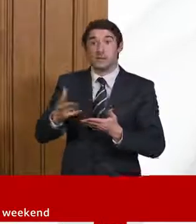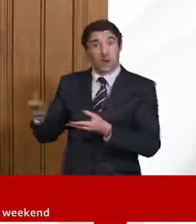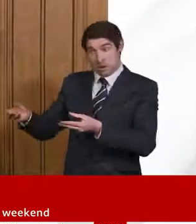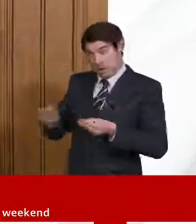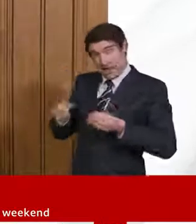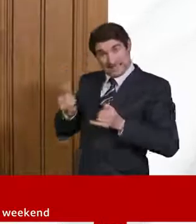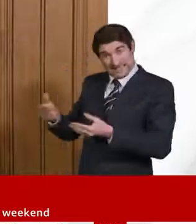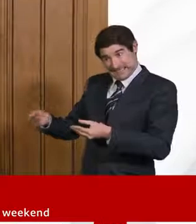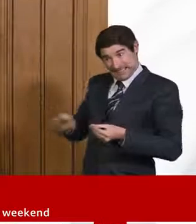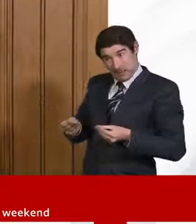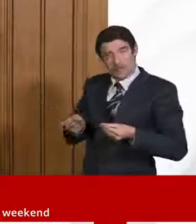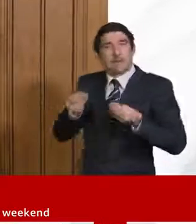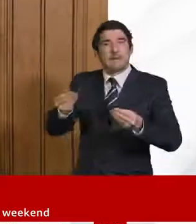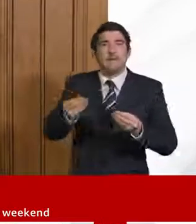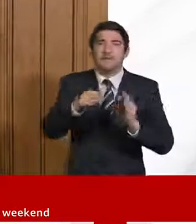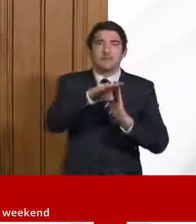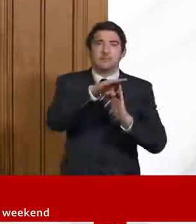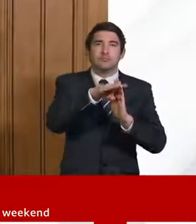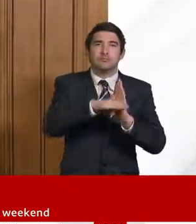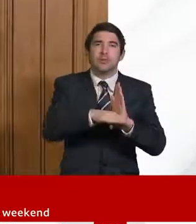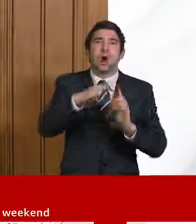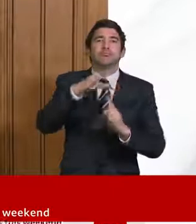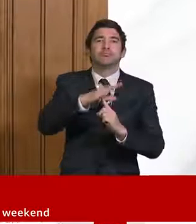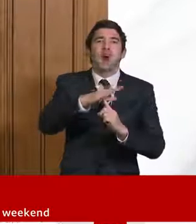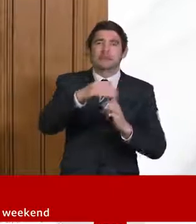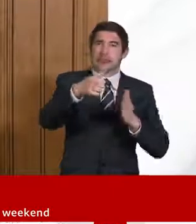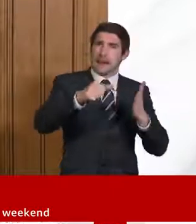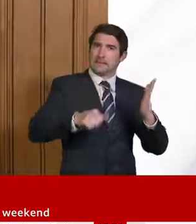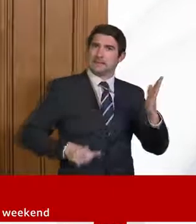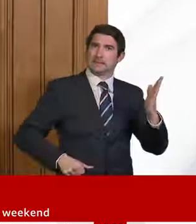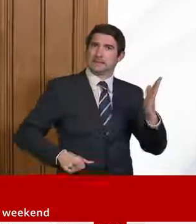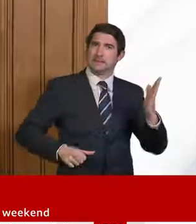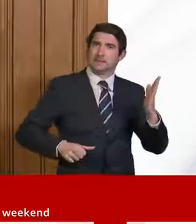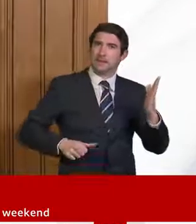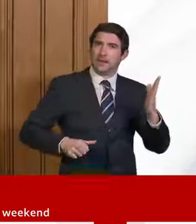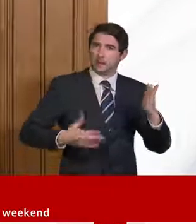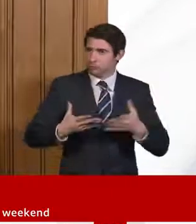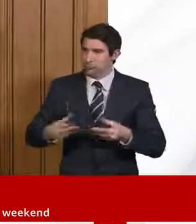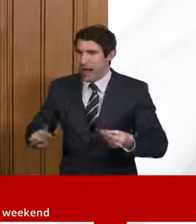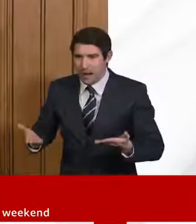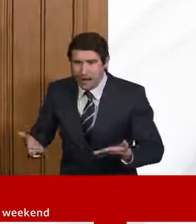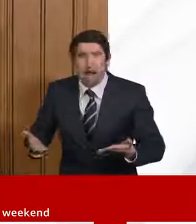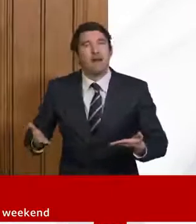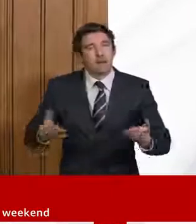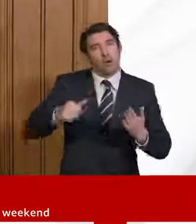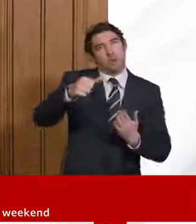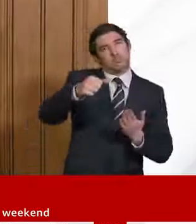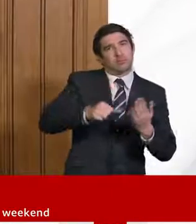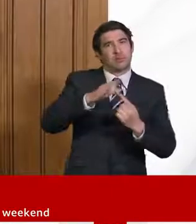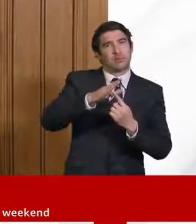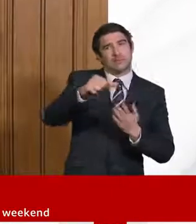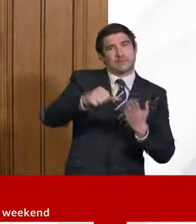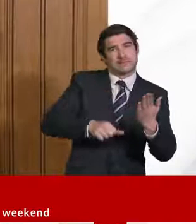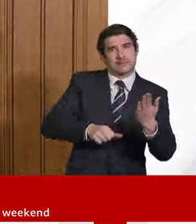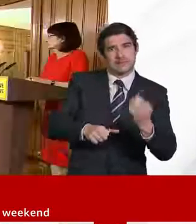to ramp up the testing of staff exactly as Sir Simon Stevens promised on Friday when he was